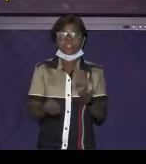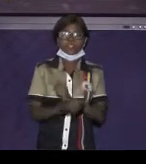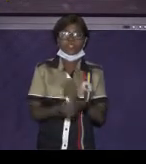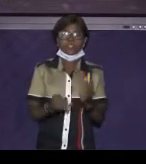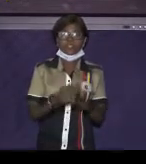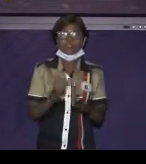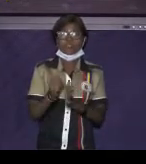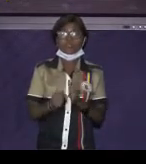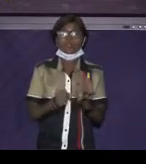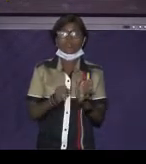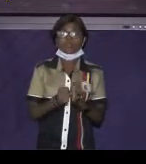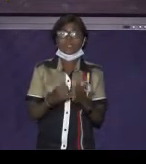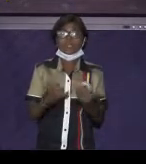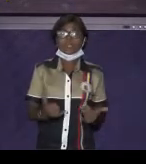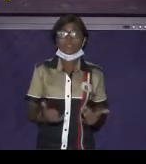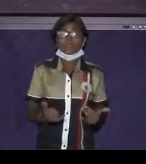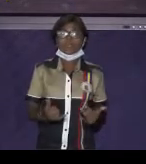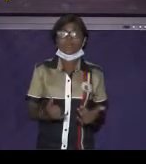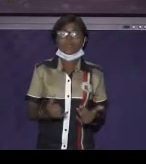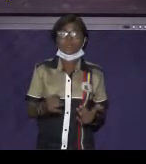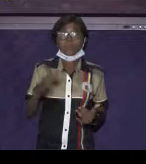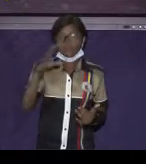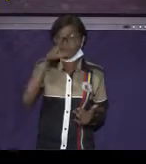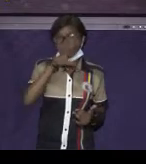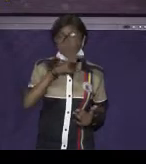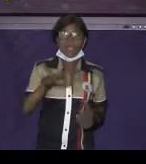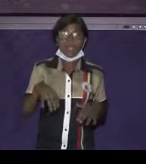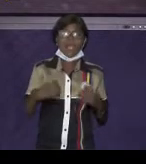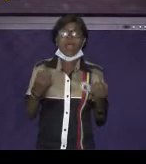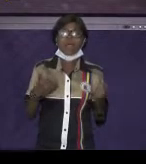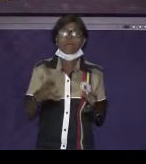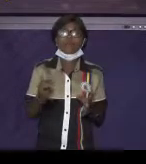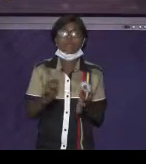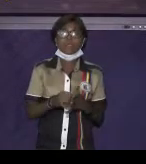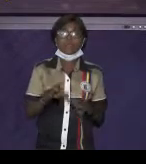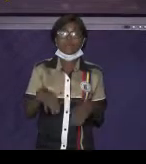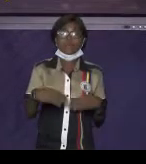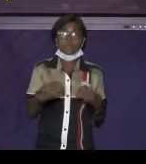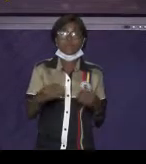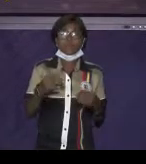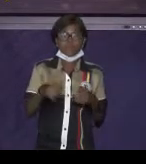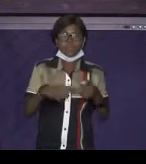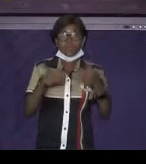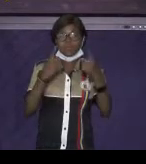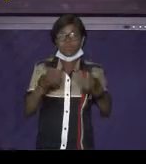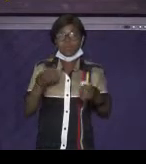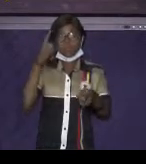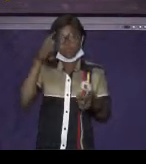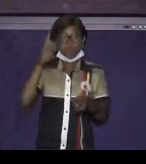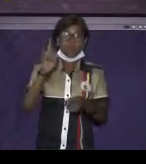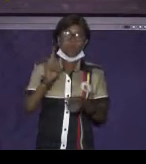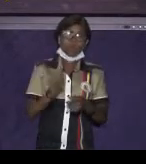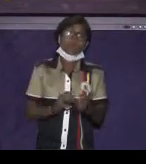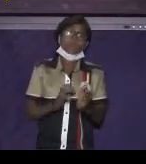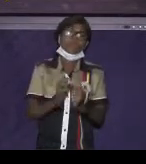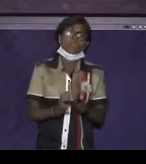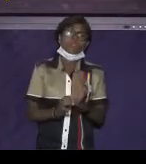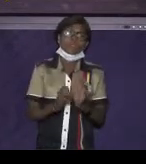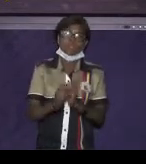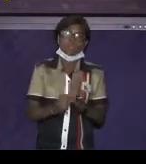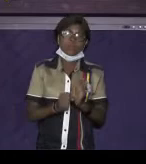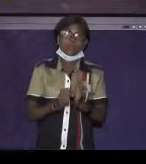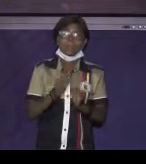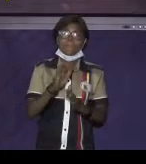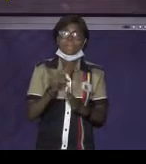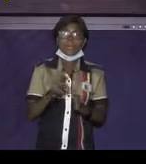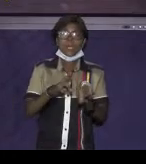to seconds. Now, find how much will go for 1 second, the distance for 1 second, by reducing